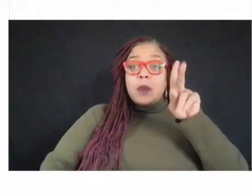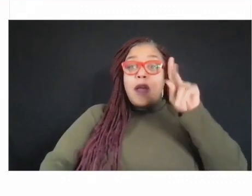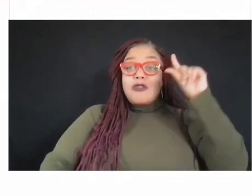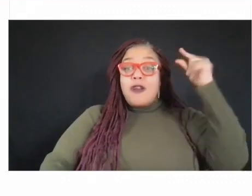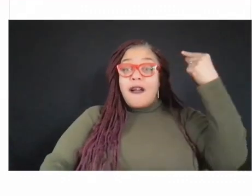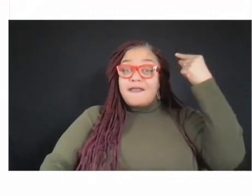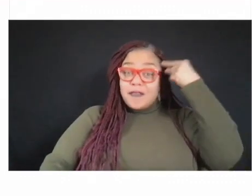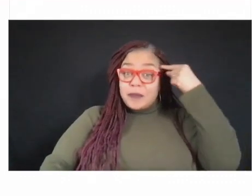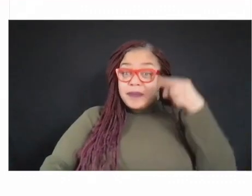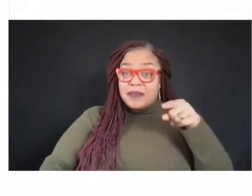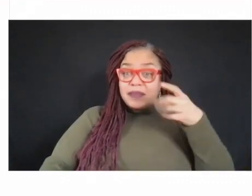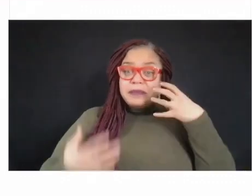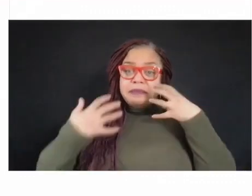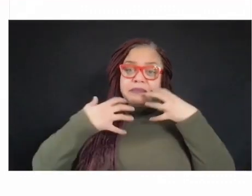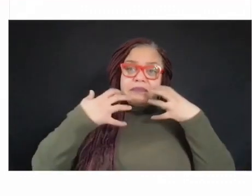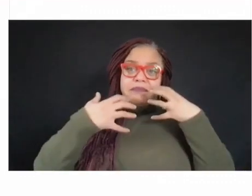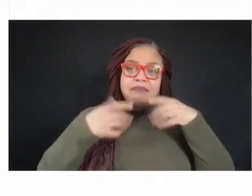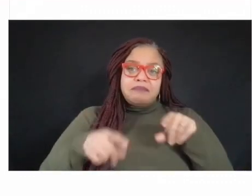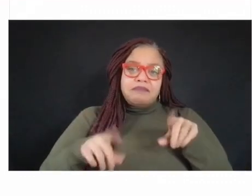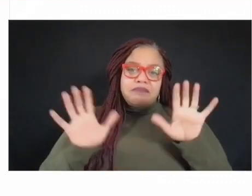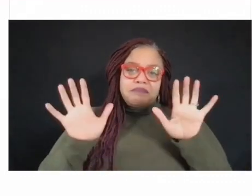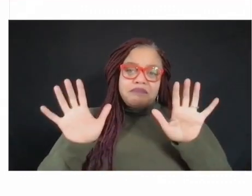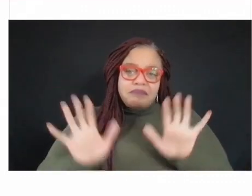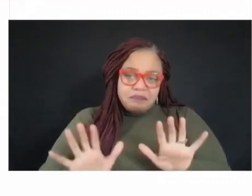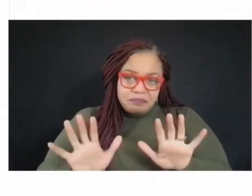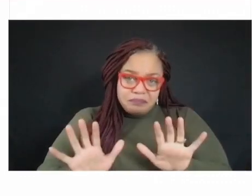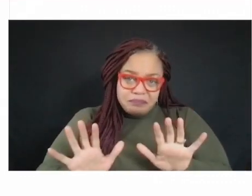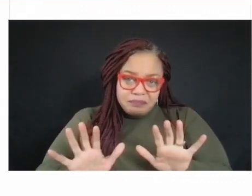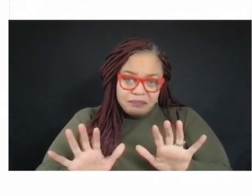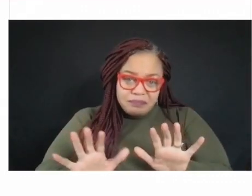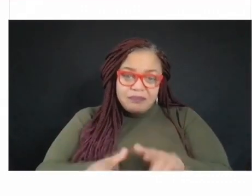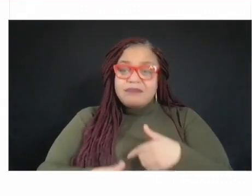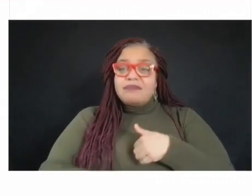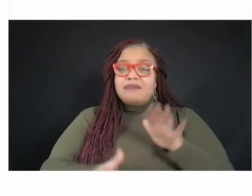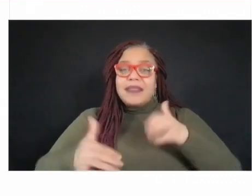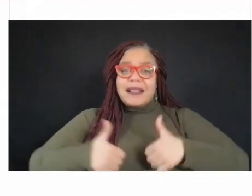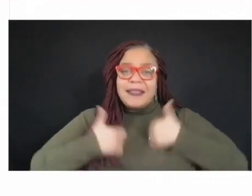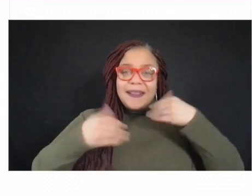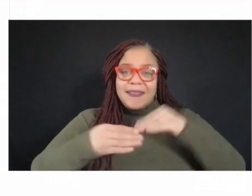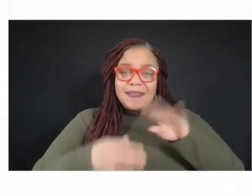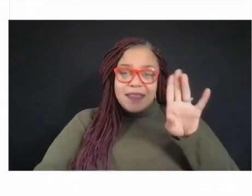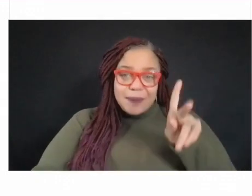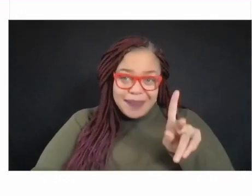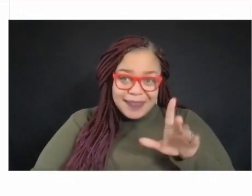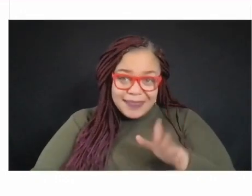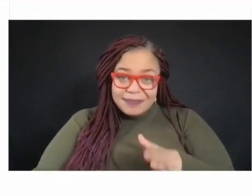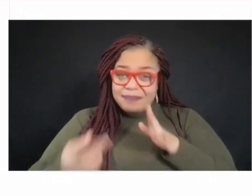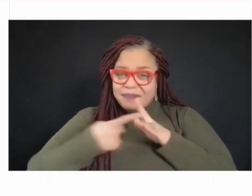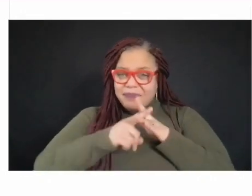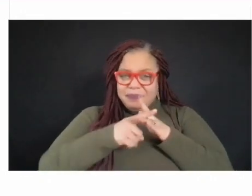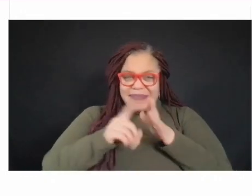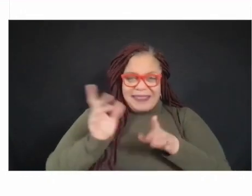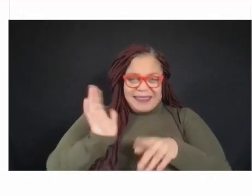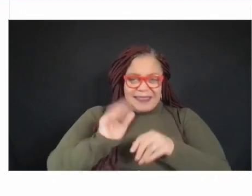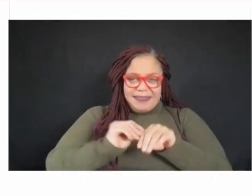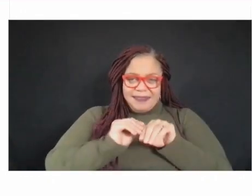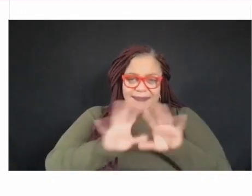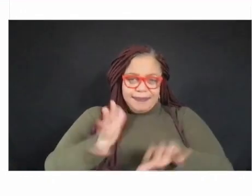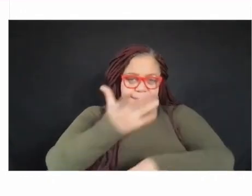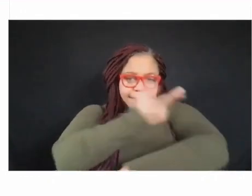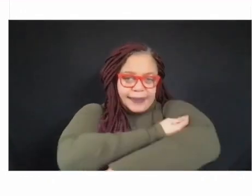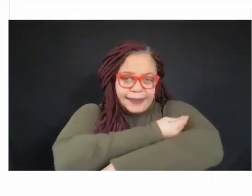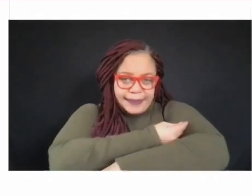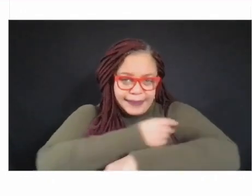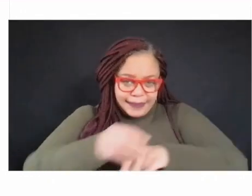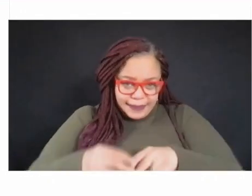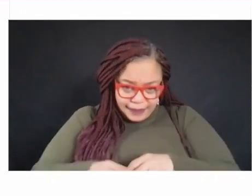is right at the start of the vaccine rollout, they contacted basically local institutions that enjoy a lot of trust in